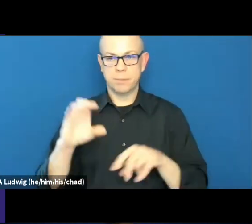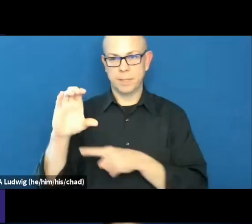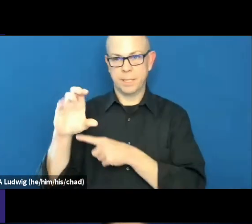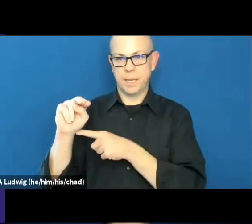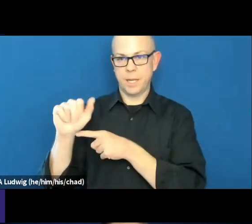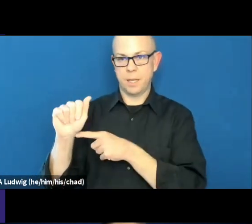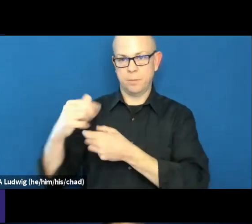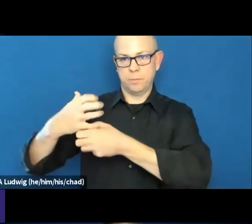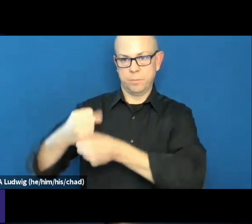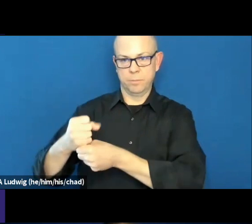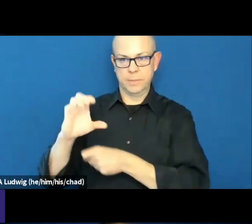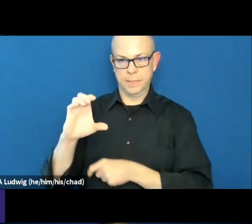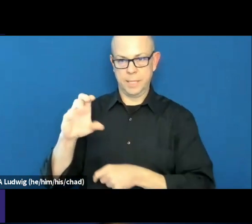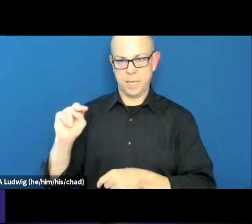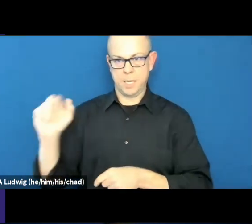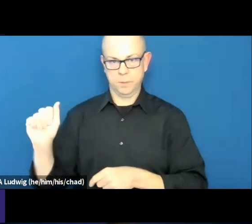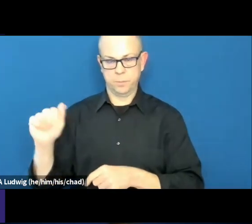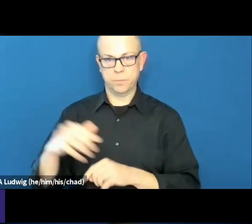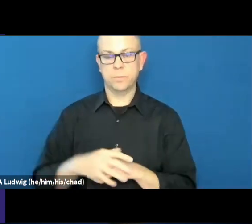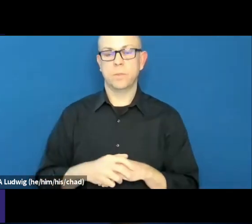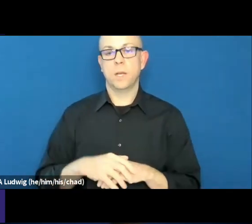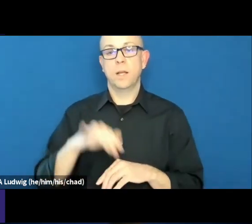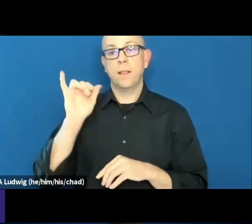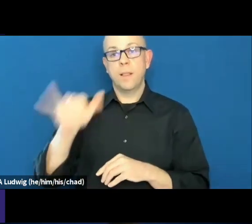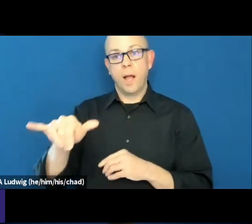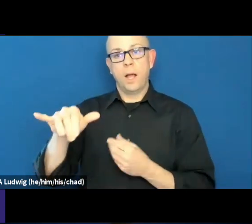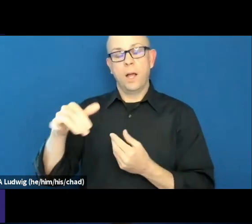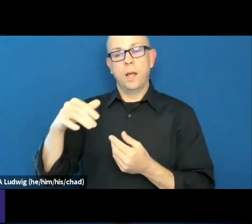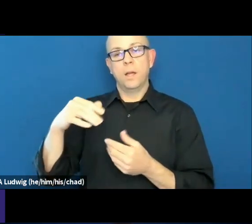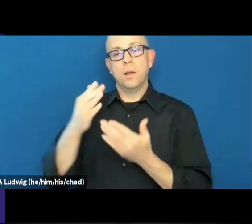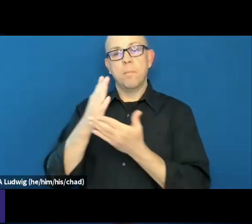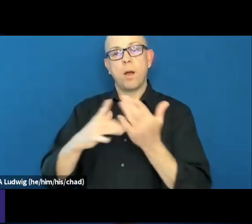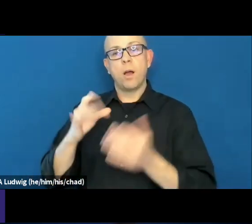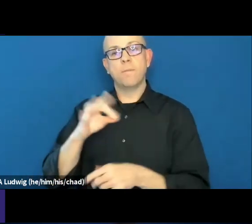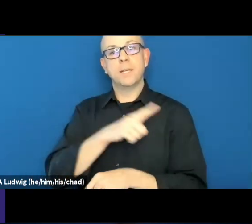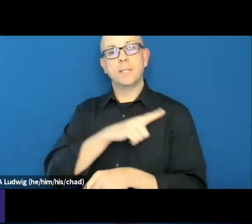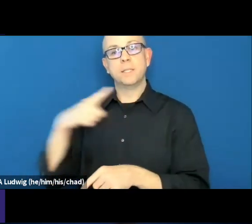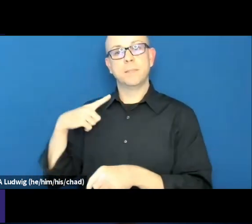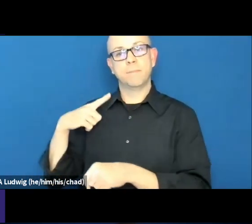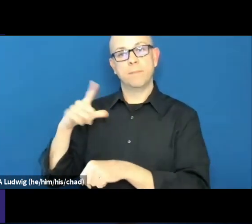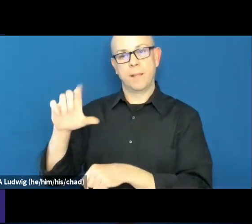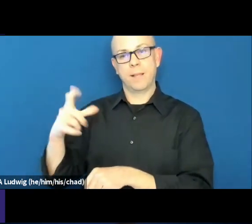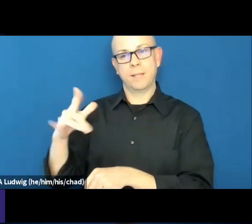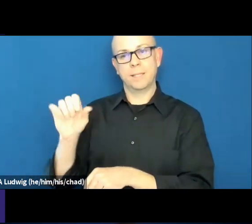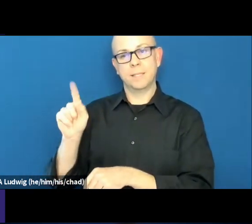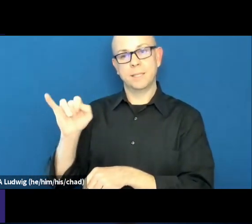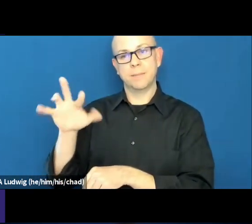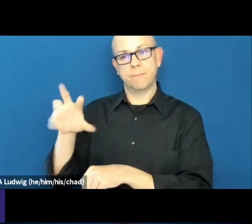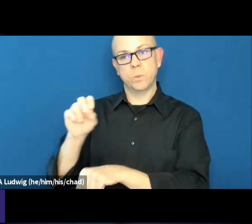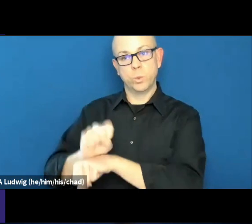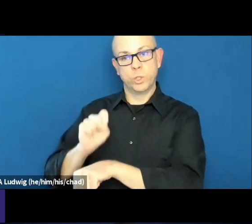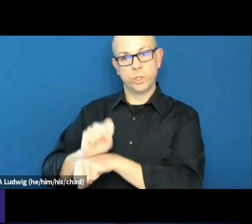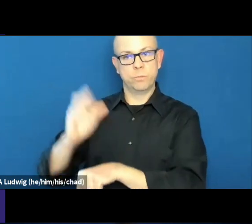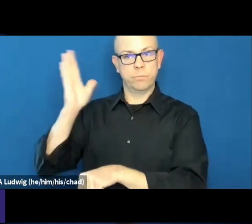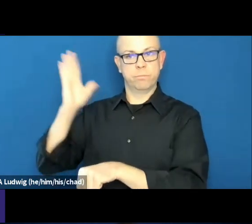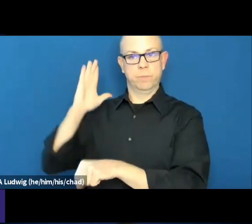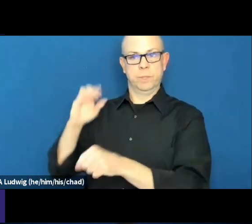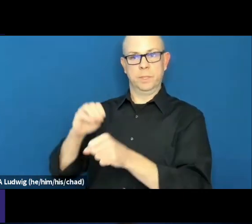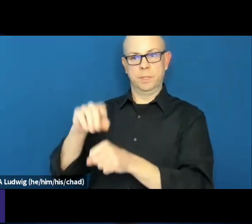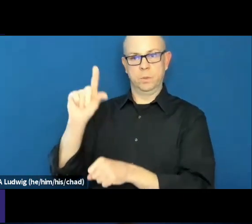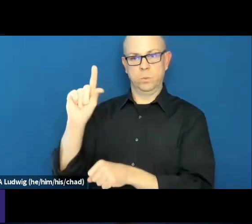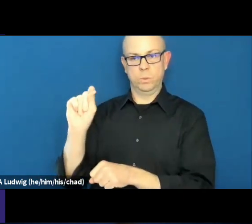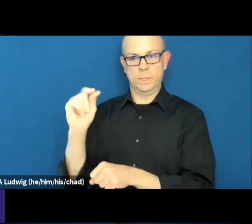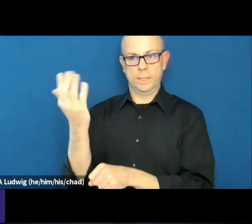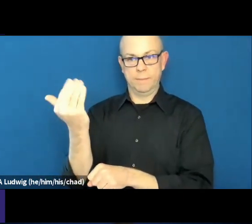We did a community-based needs assessment, which is abbreviated CNA, and this